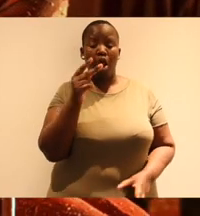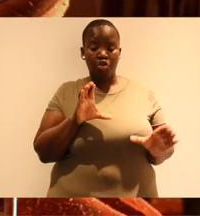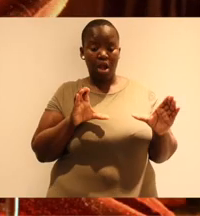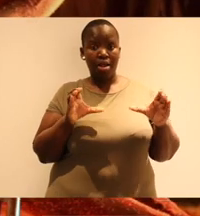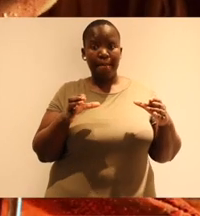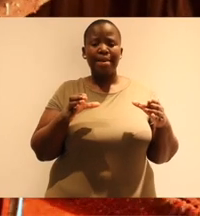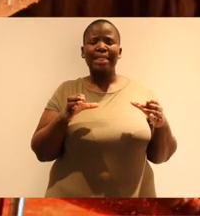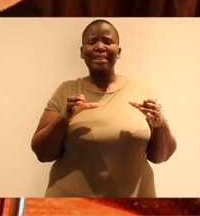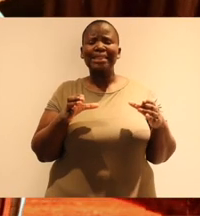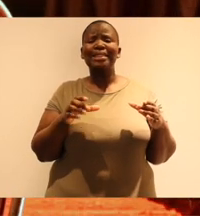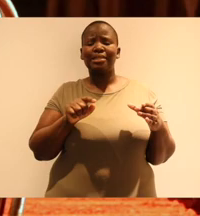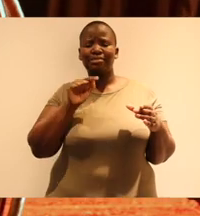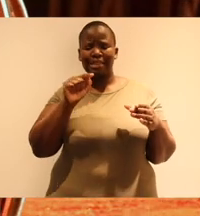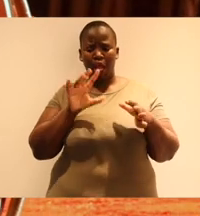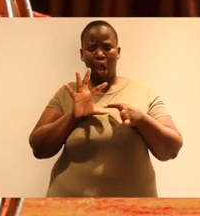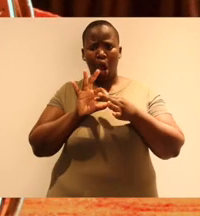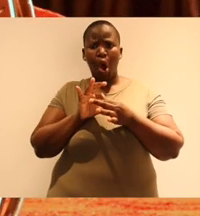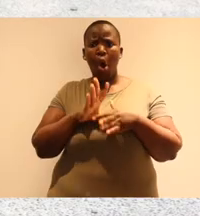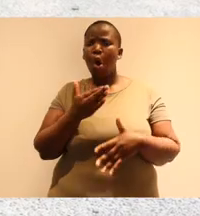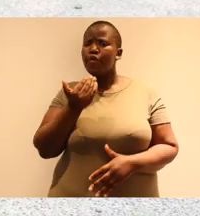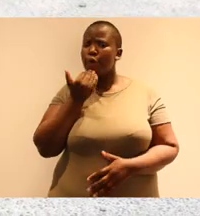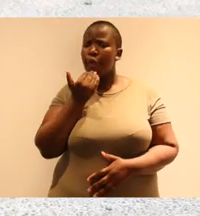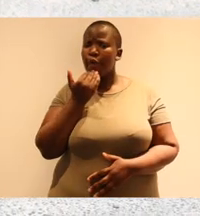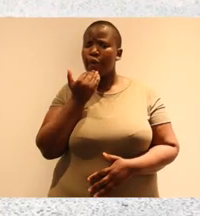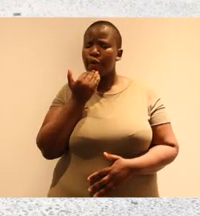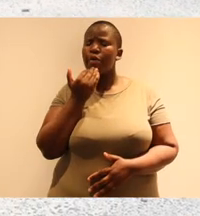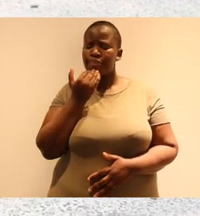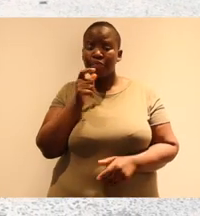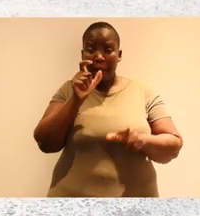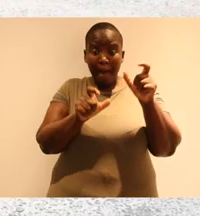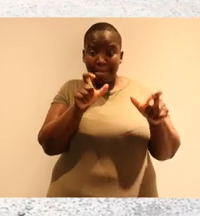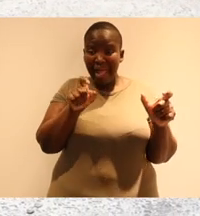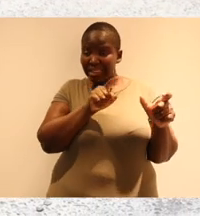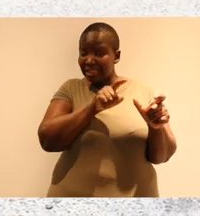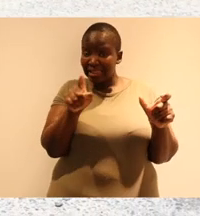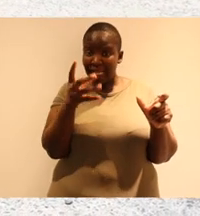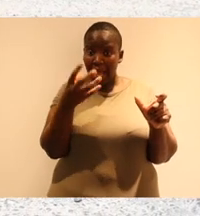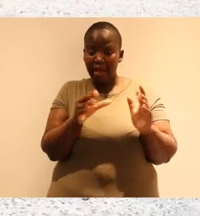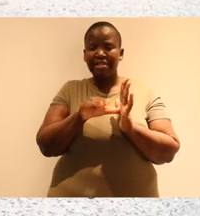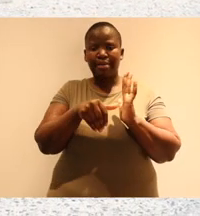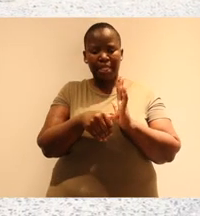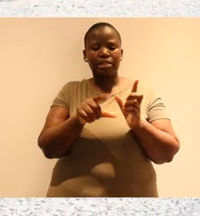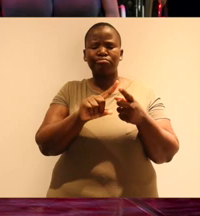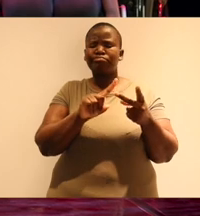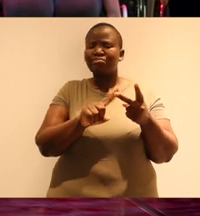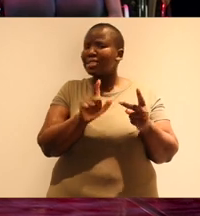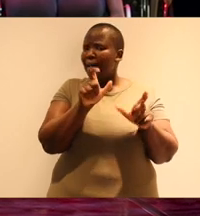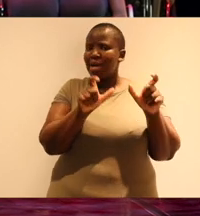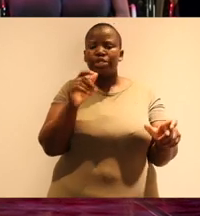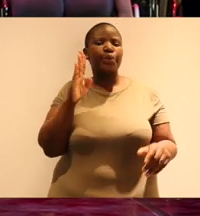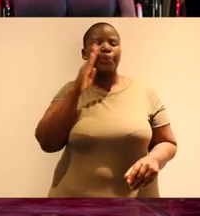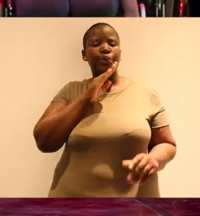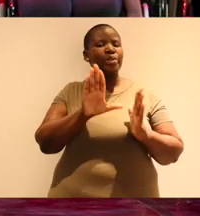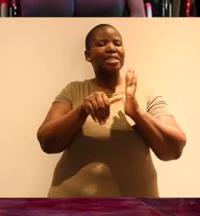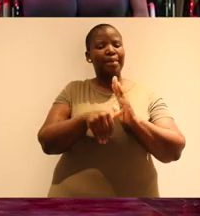company that is a home for persons with disabilities and persons without